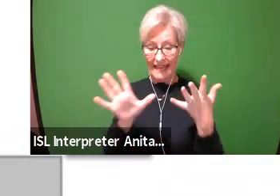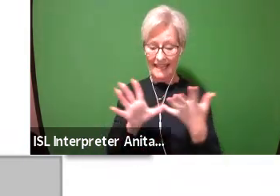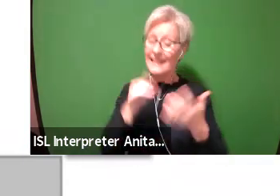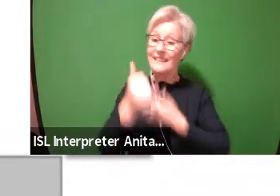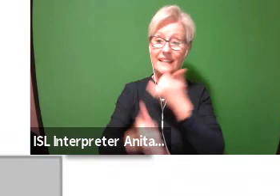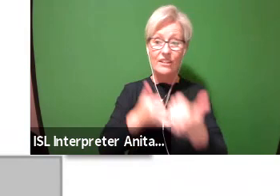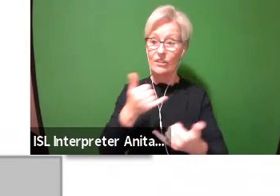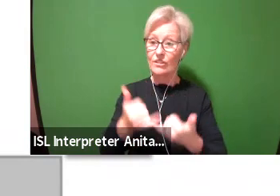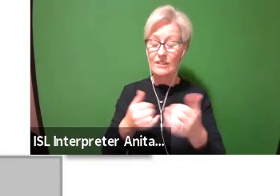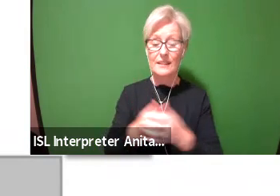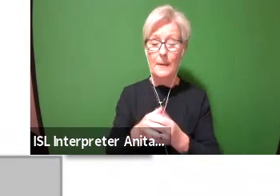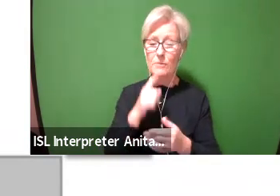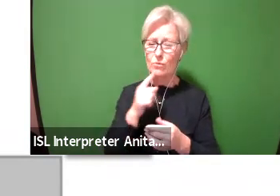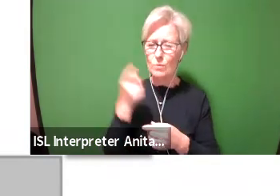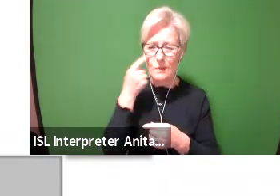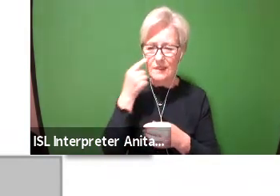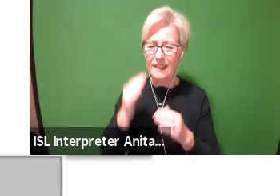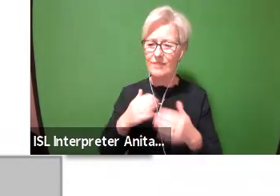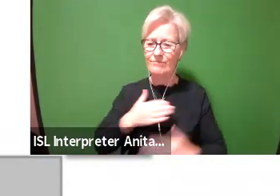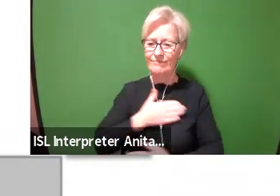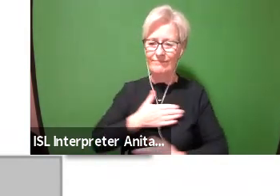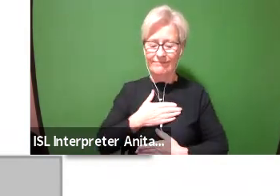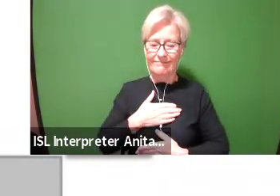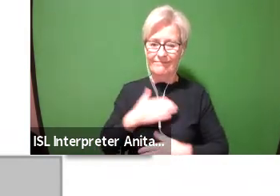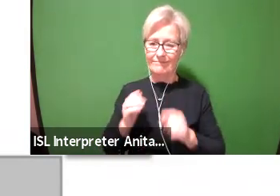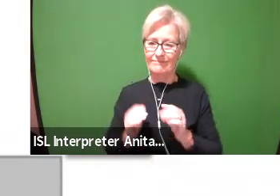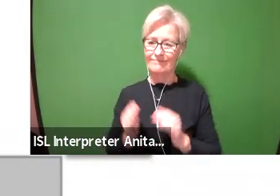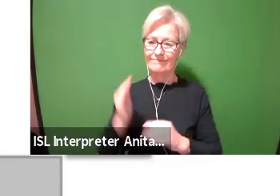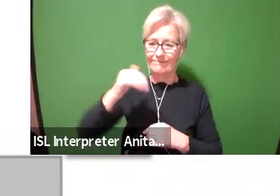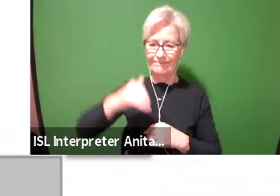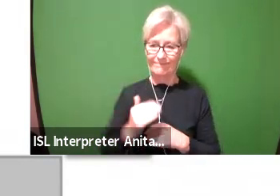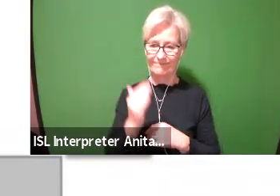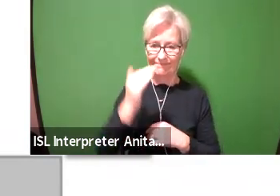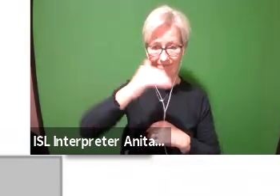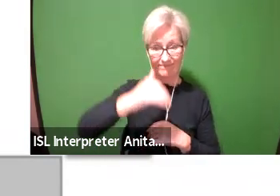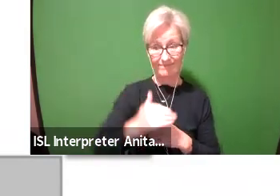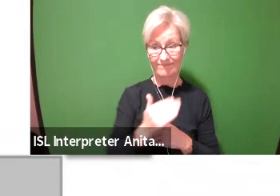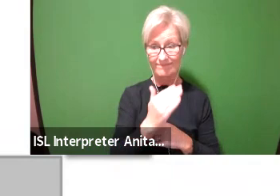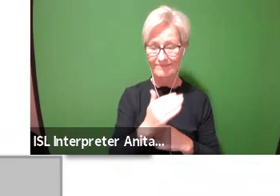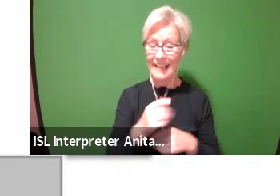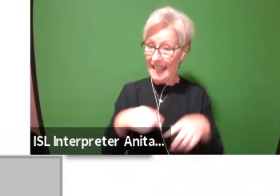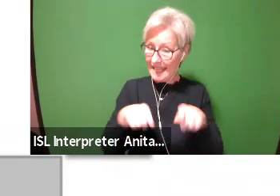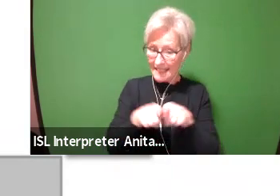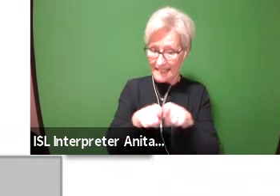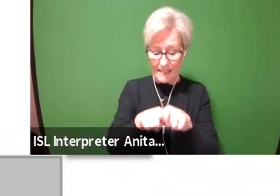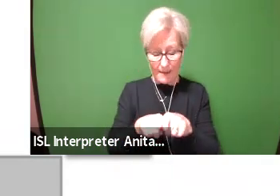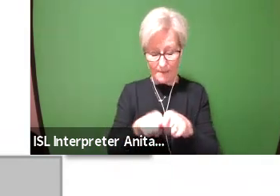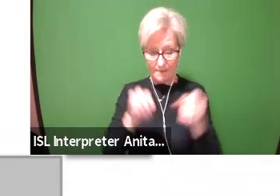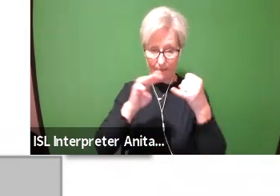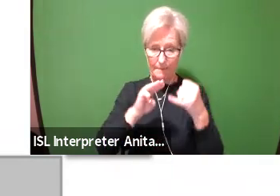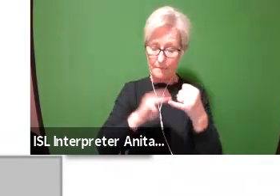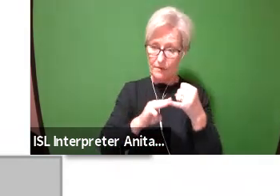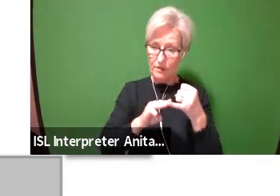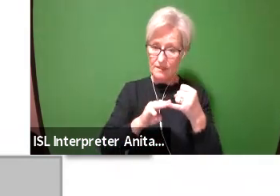got the fluctuations in the estrogen levels, and that corresponds with fluctuating periods. You might find that you get your